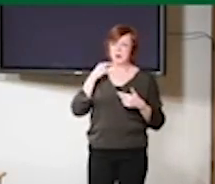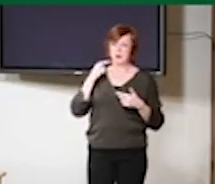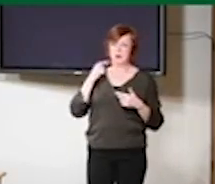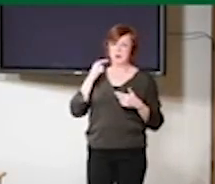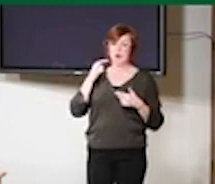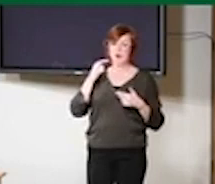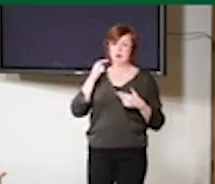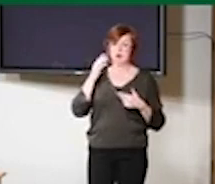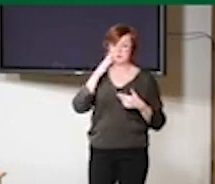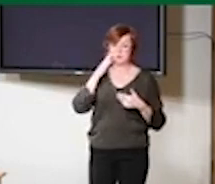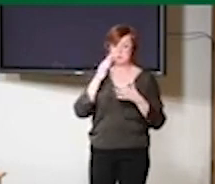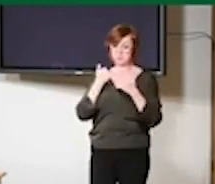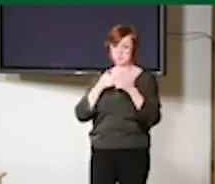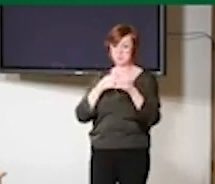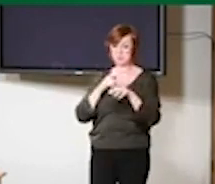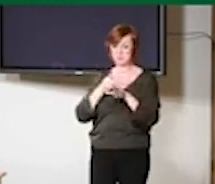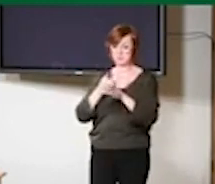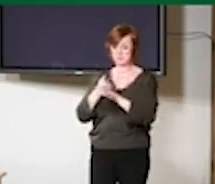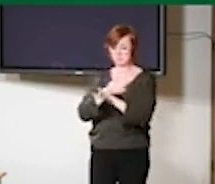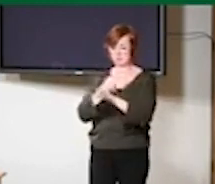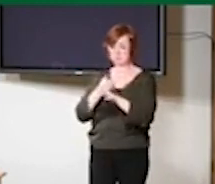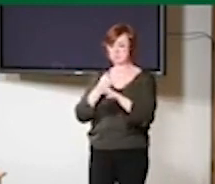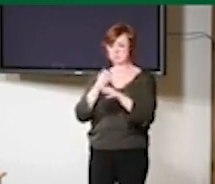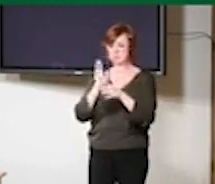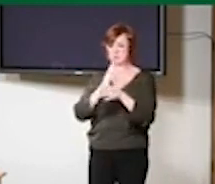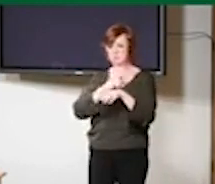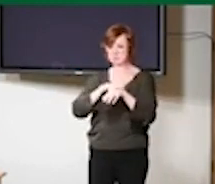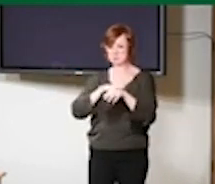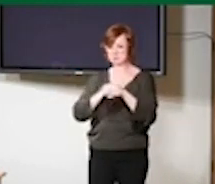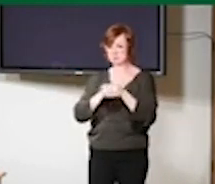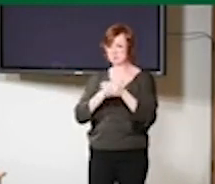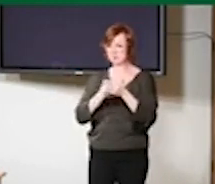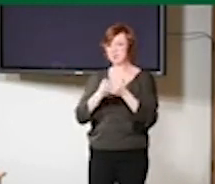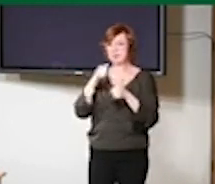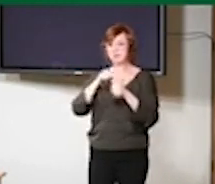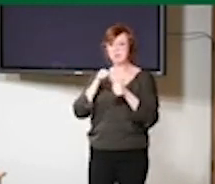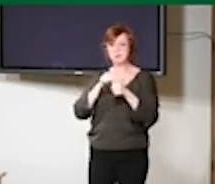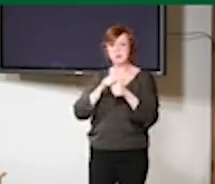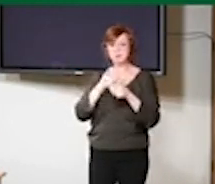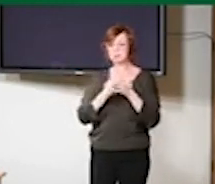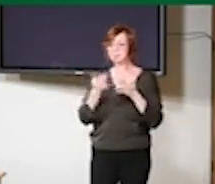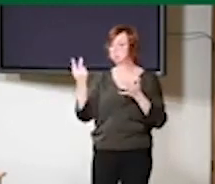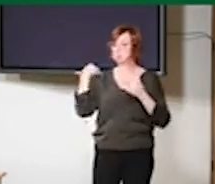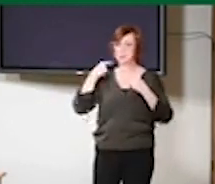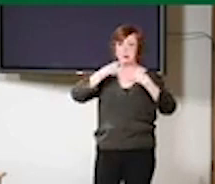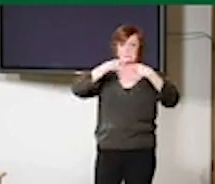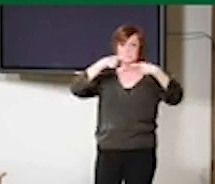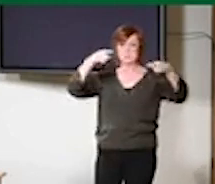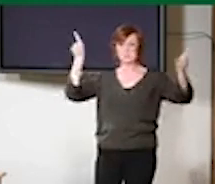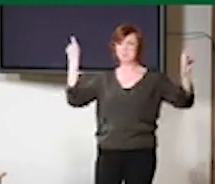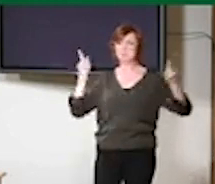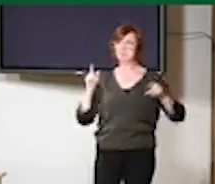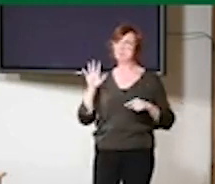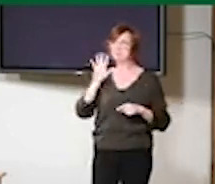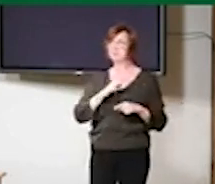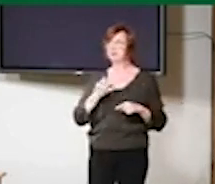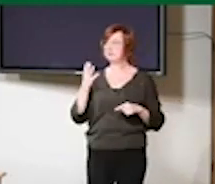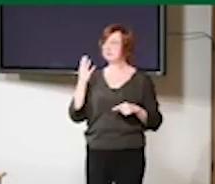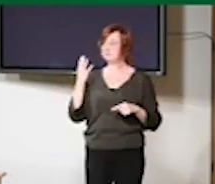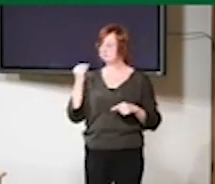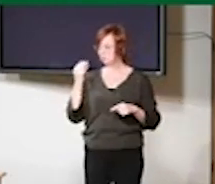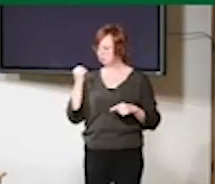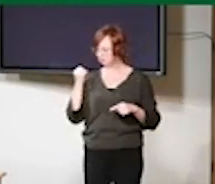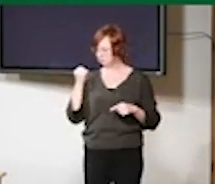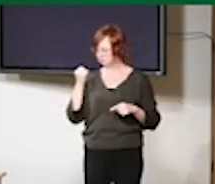more final days before some of our restrictions came into place. If you go back about 14, 15